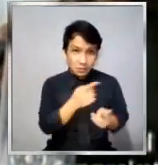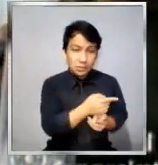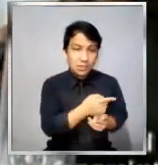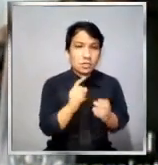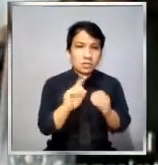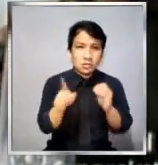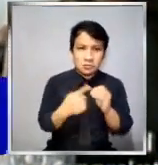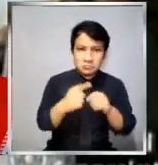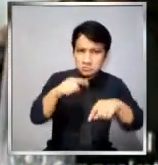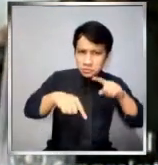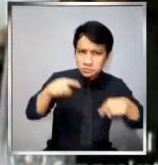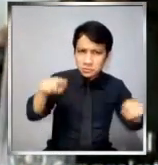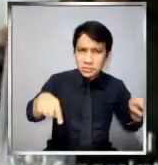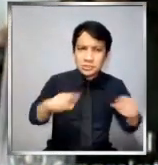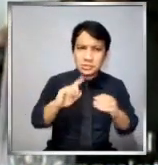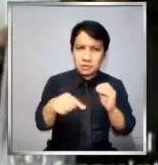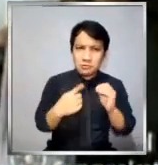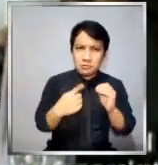dun sa